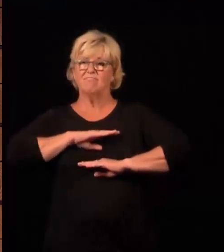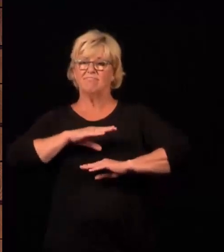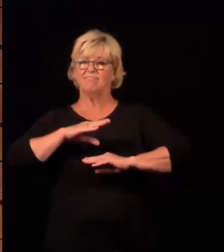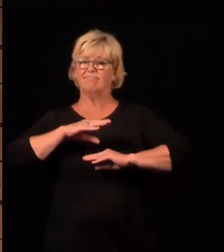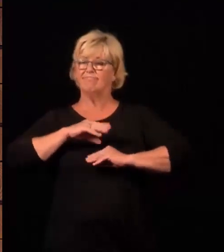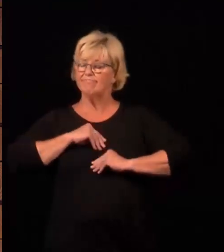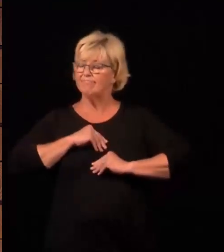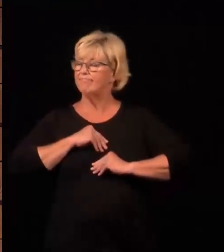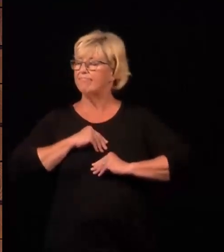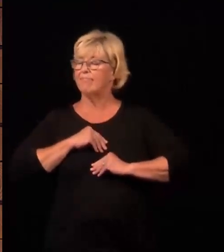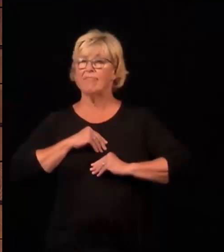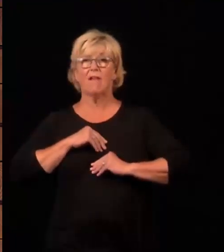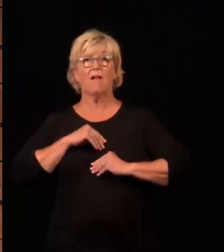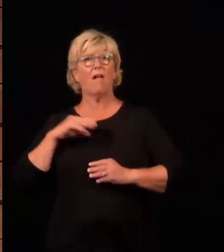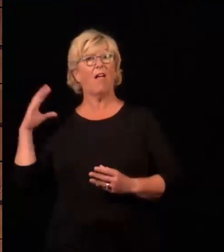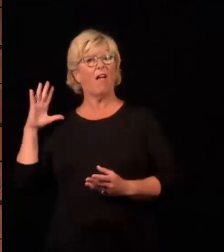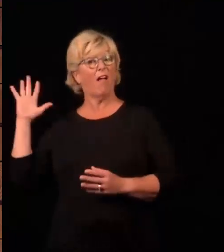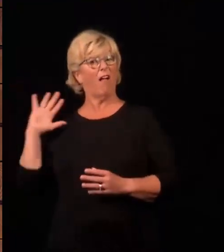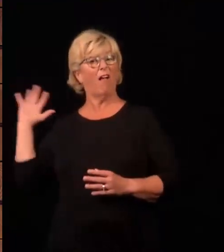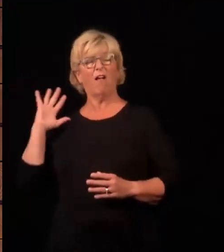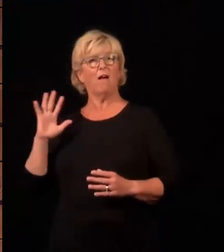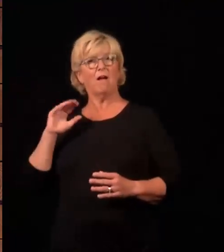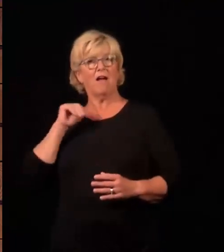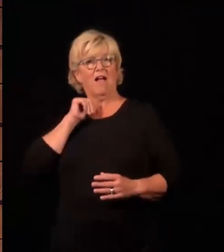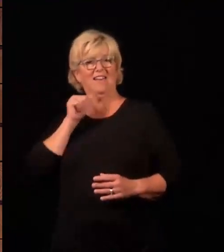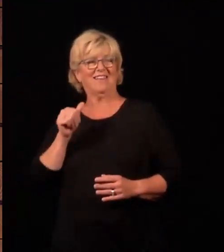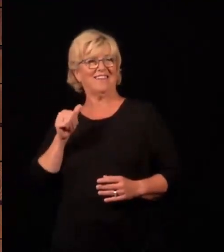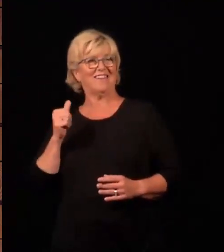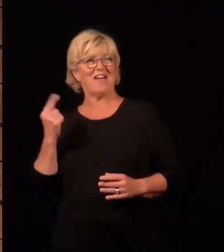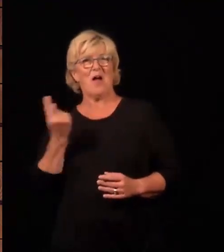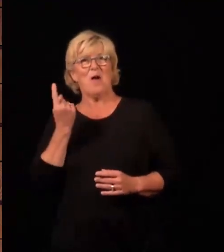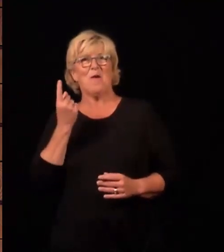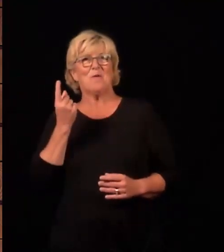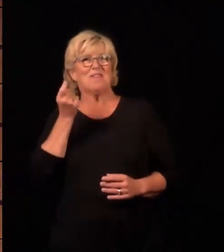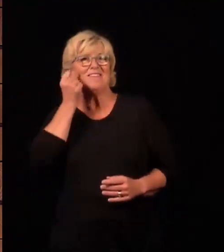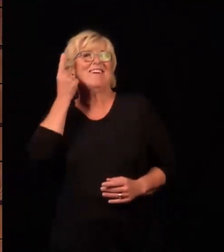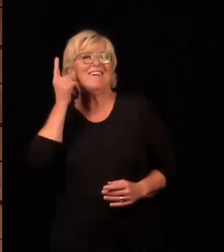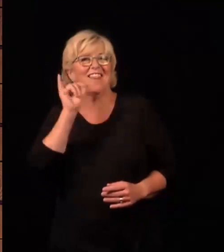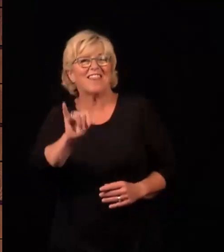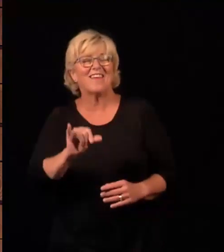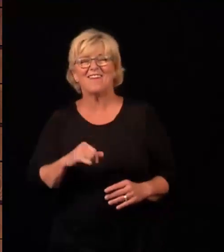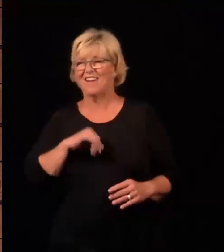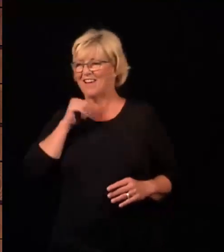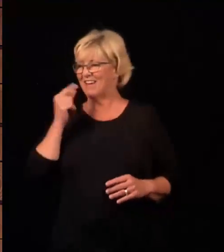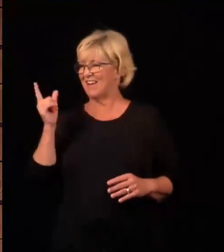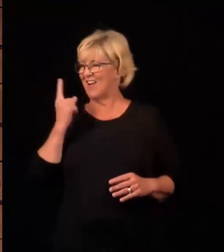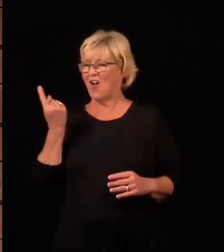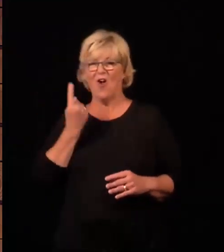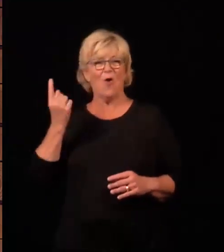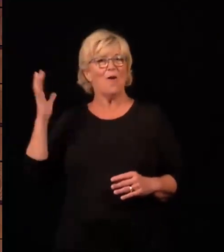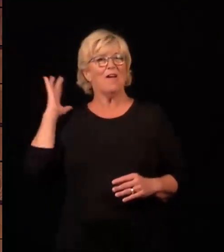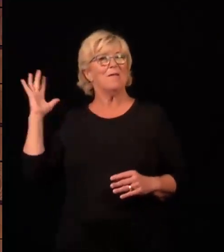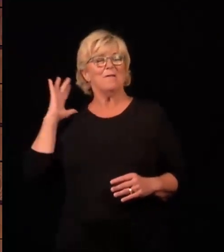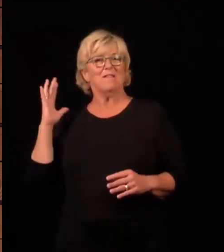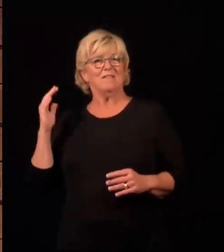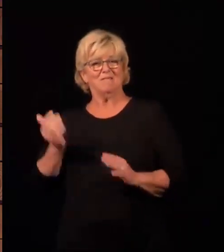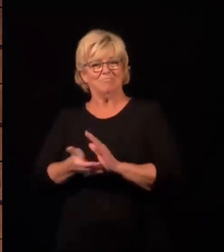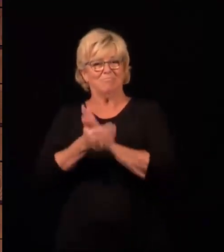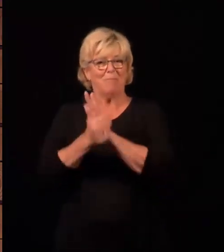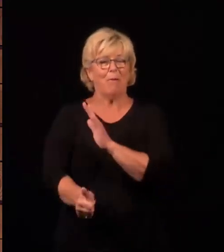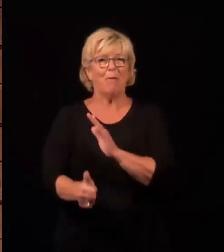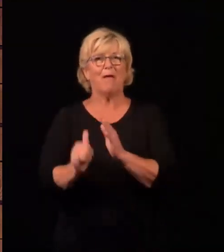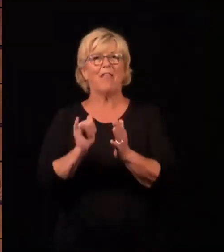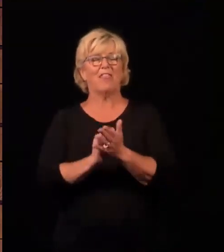saying, I didn't always know this. I didn't always get this. I didn't always have the mastery of